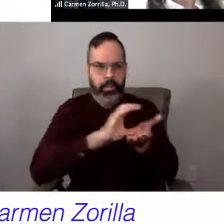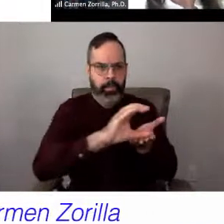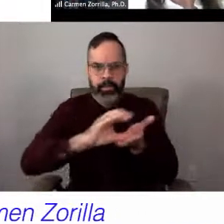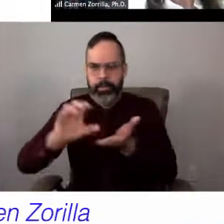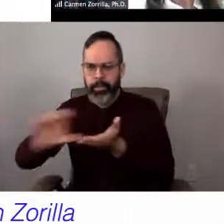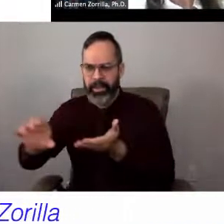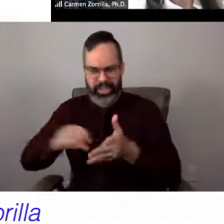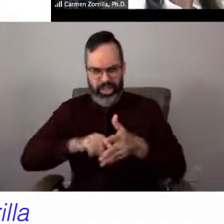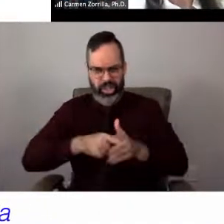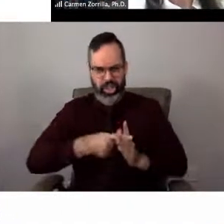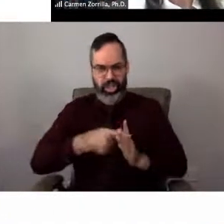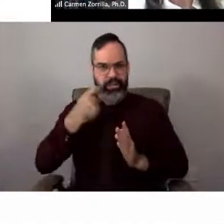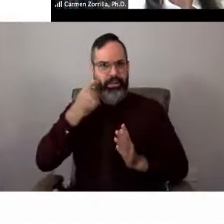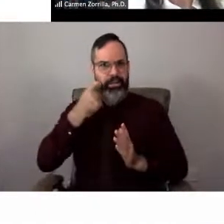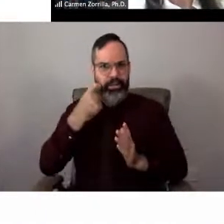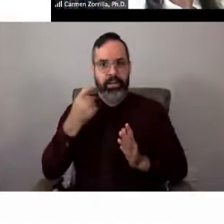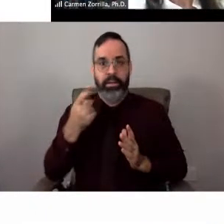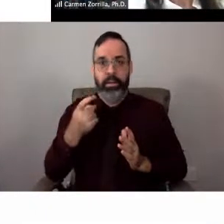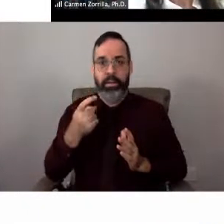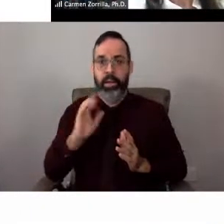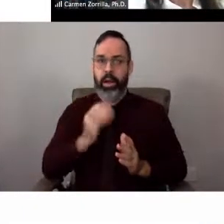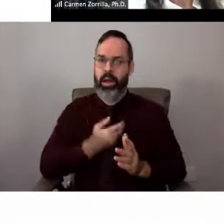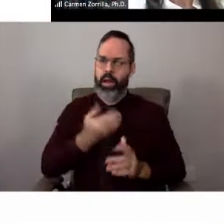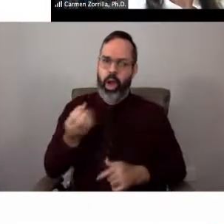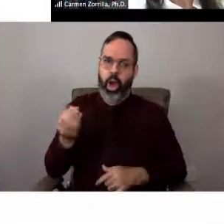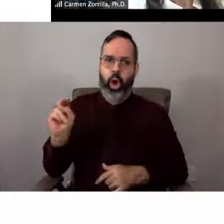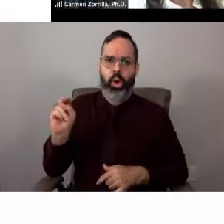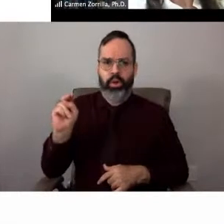now. This is our own